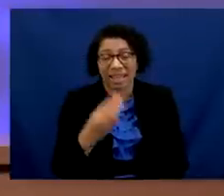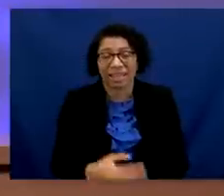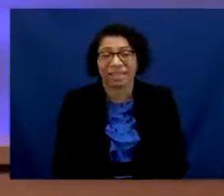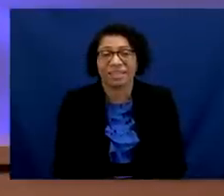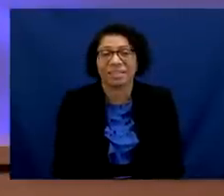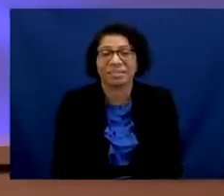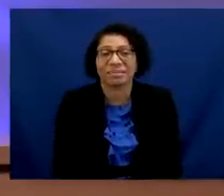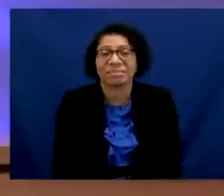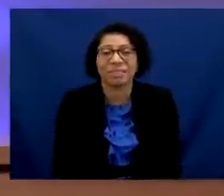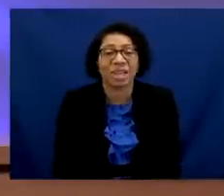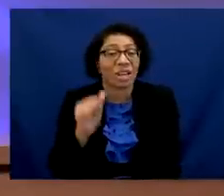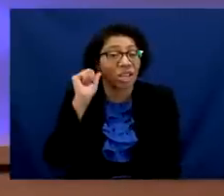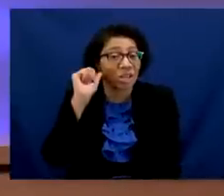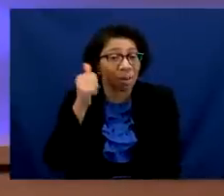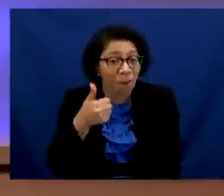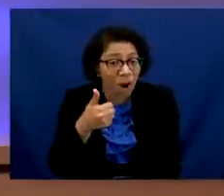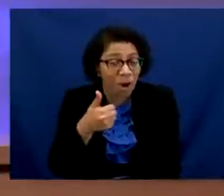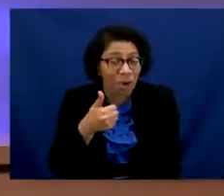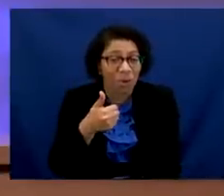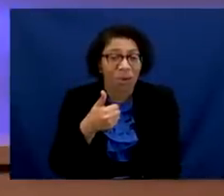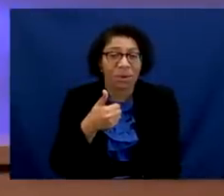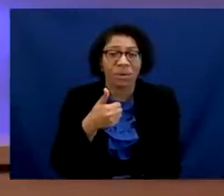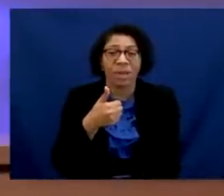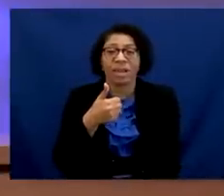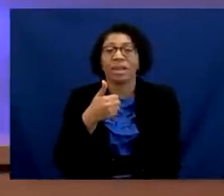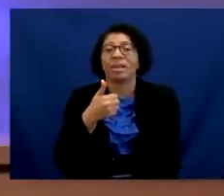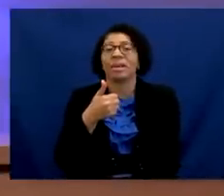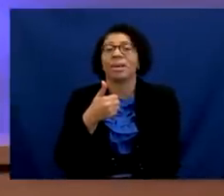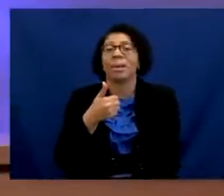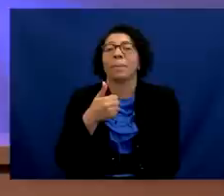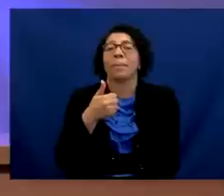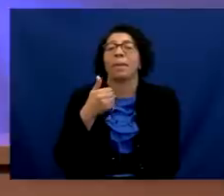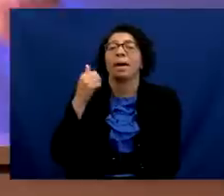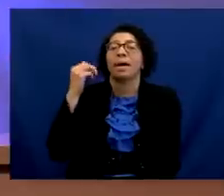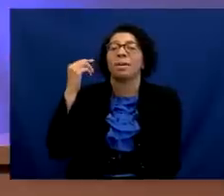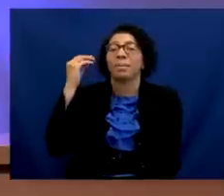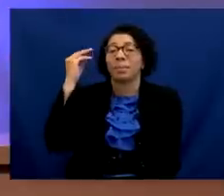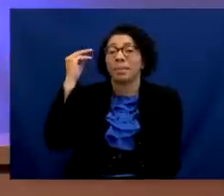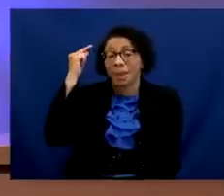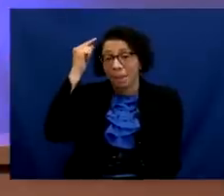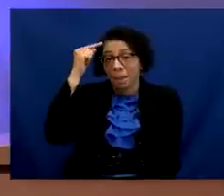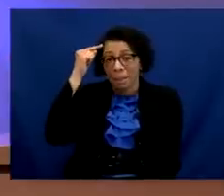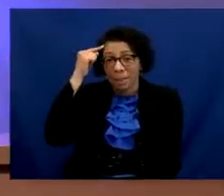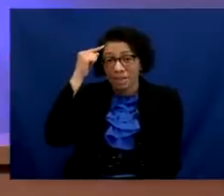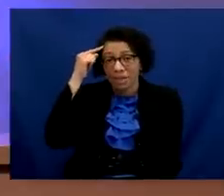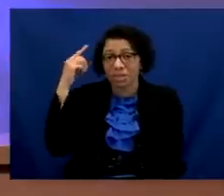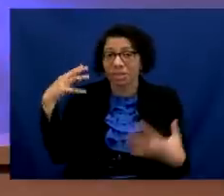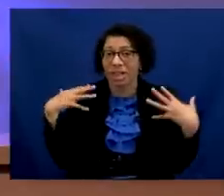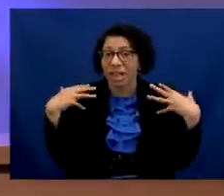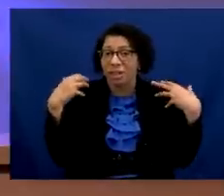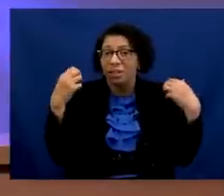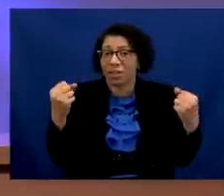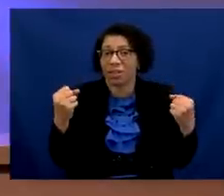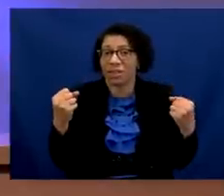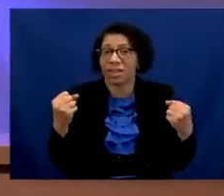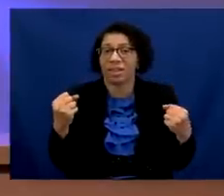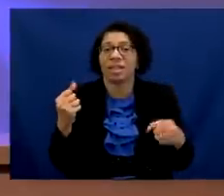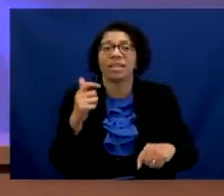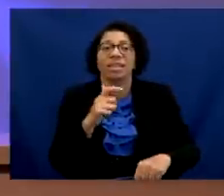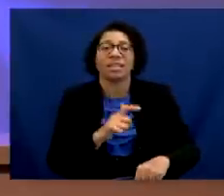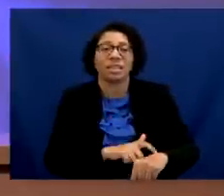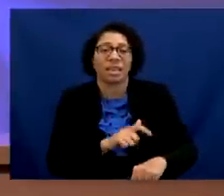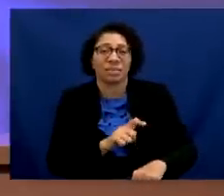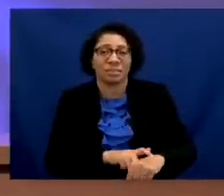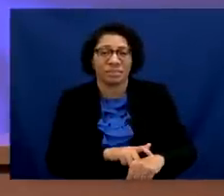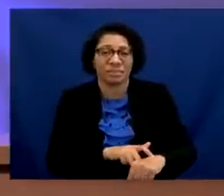forward tomorrow to our mental health moment. Our mental health moment, Dr. Barber usually has mental health moments on the fourth Monday of the month.